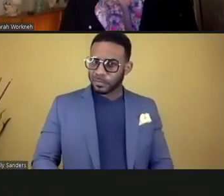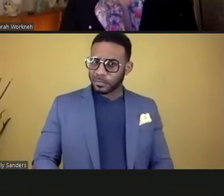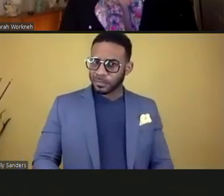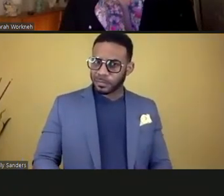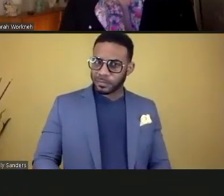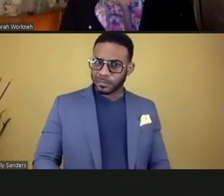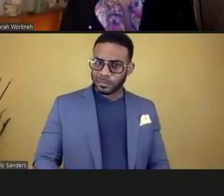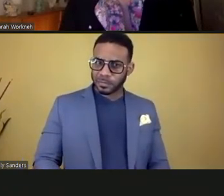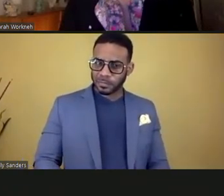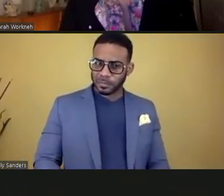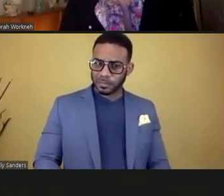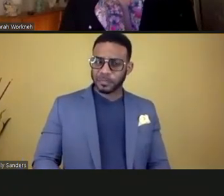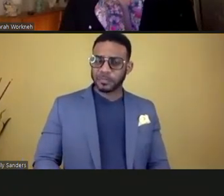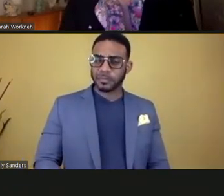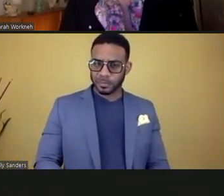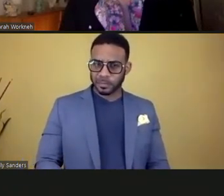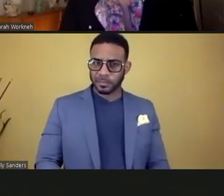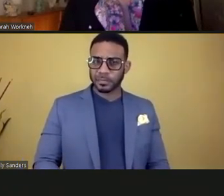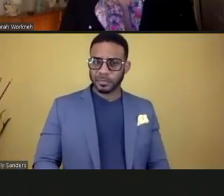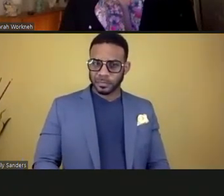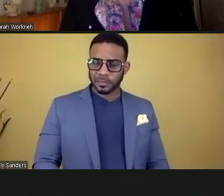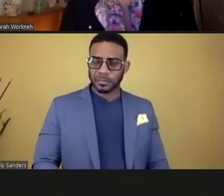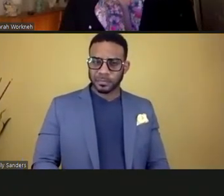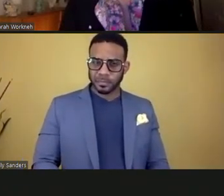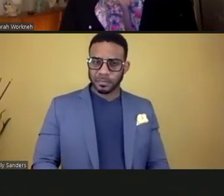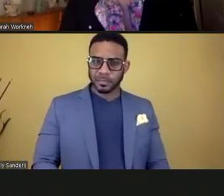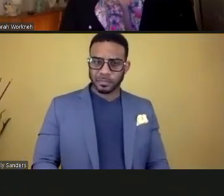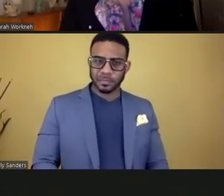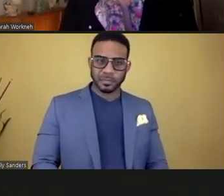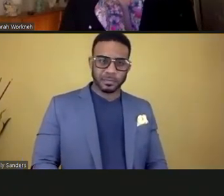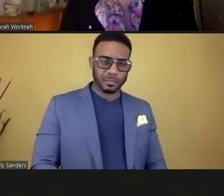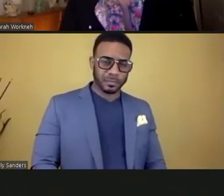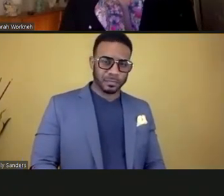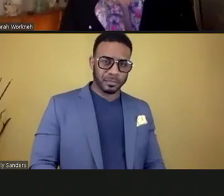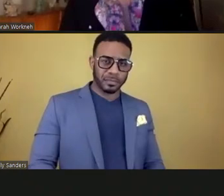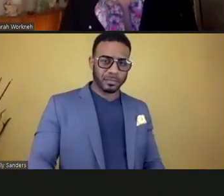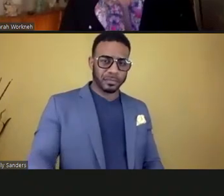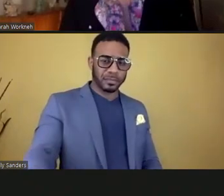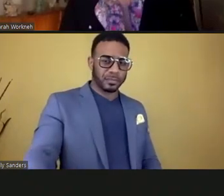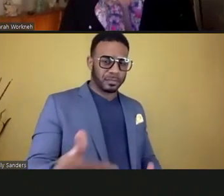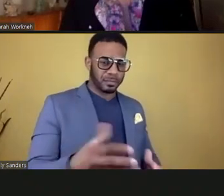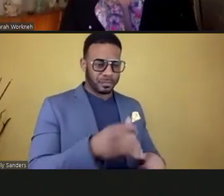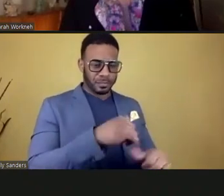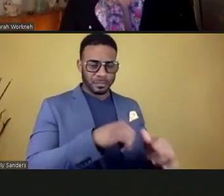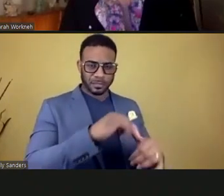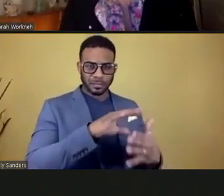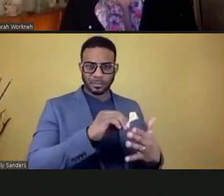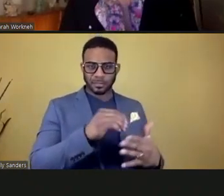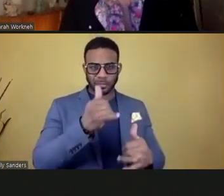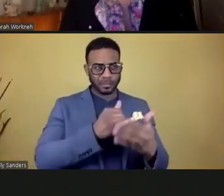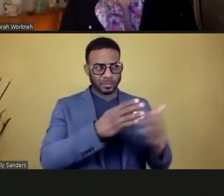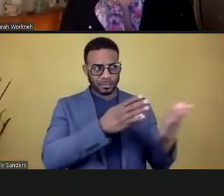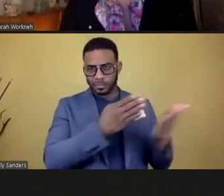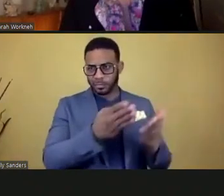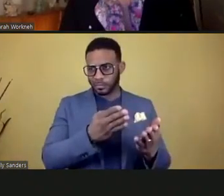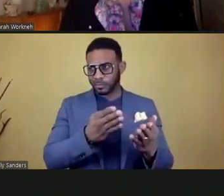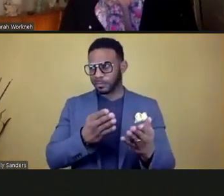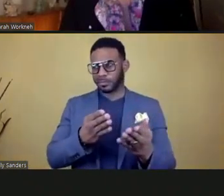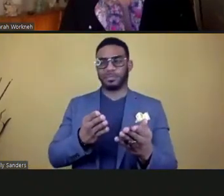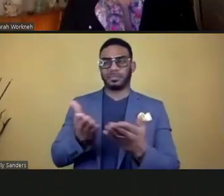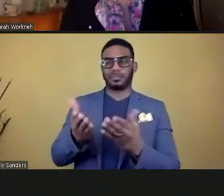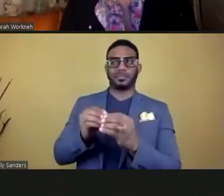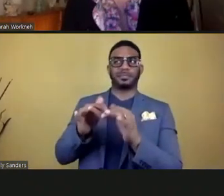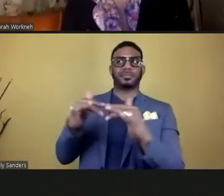time there was a lot of socially engaged projects going on, and then you find out that they, you know, the artists were brought in for wayfinding issues or to serve a more